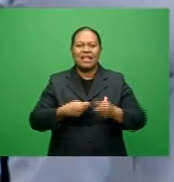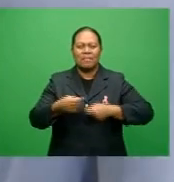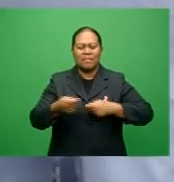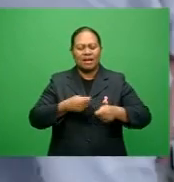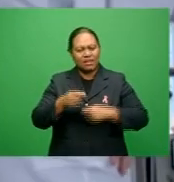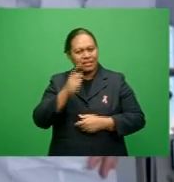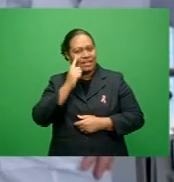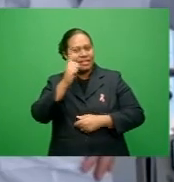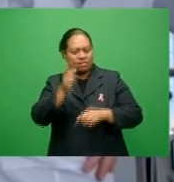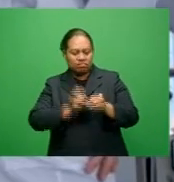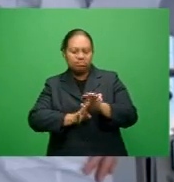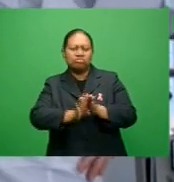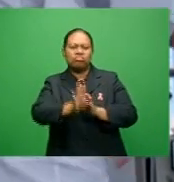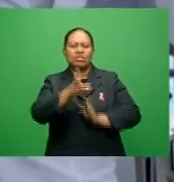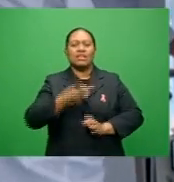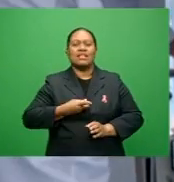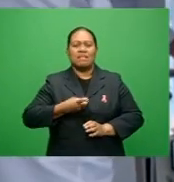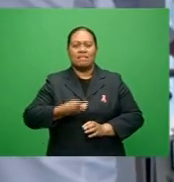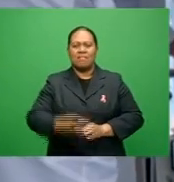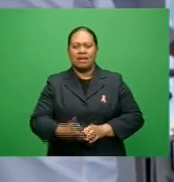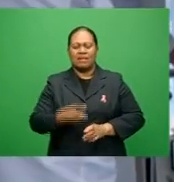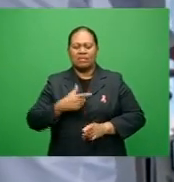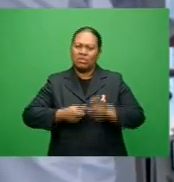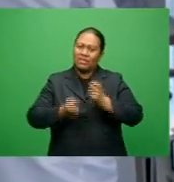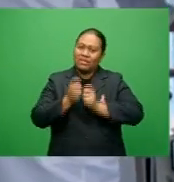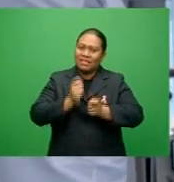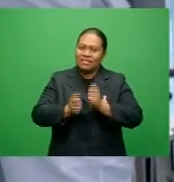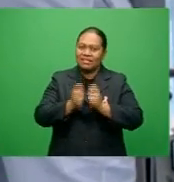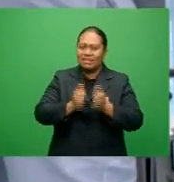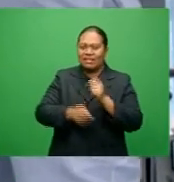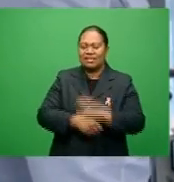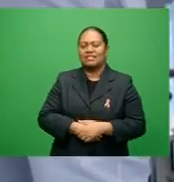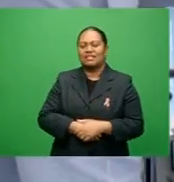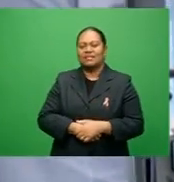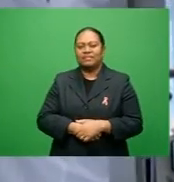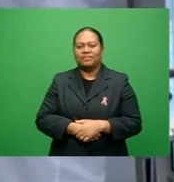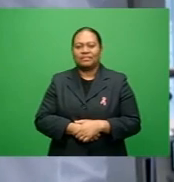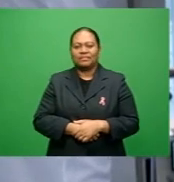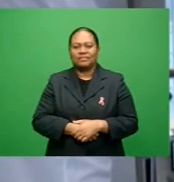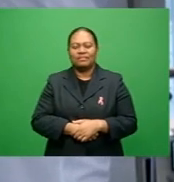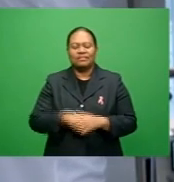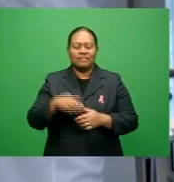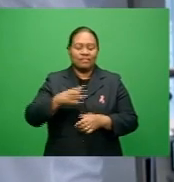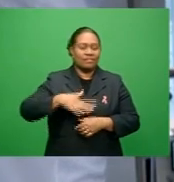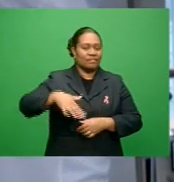seen a rise in demand for antigen tests priced at $5 or $6.